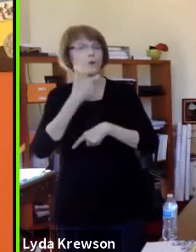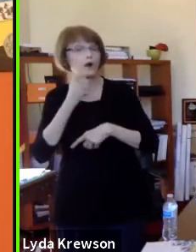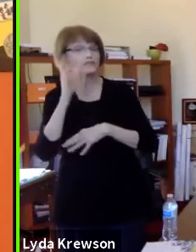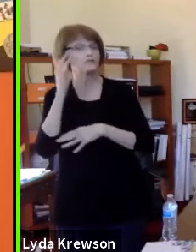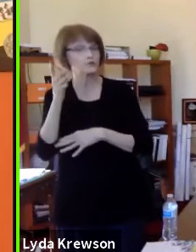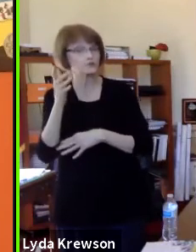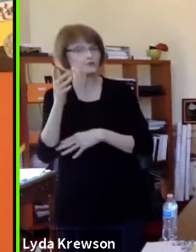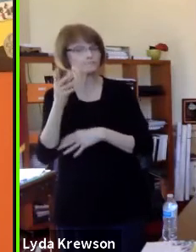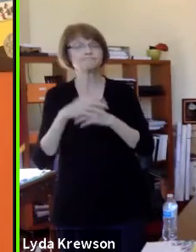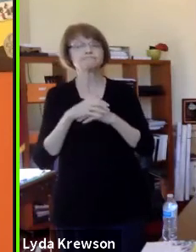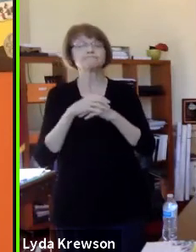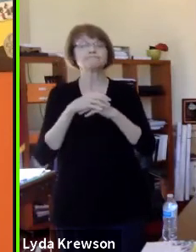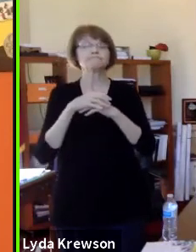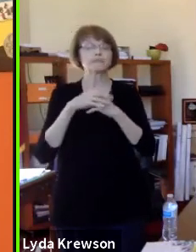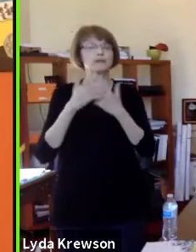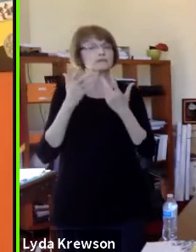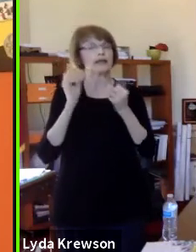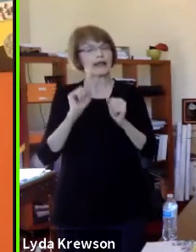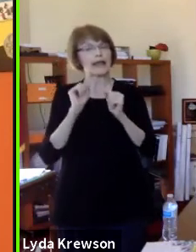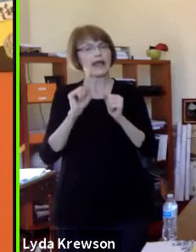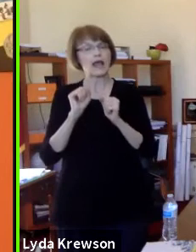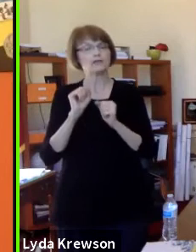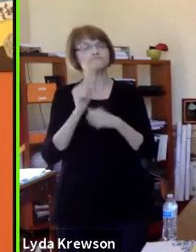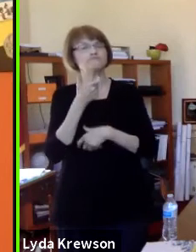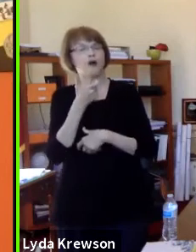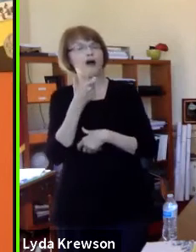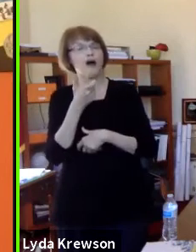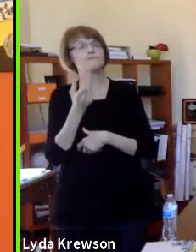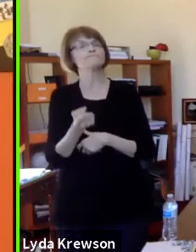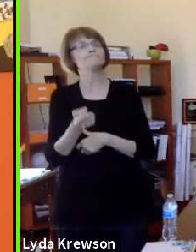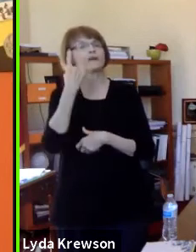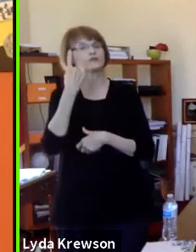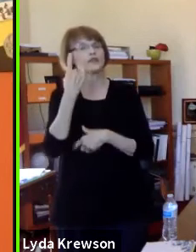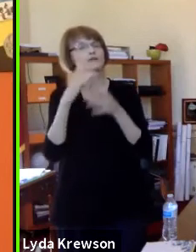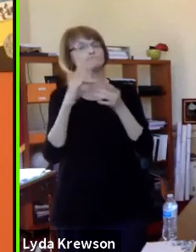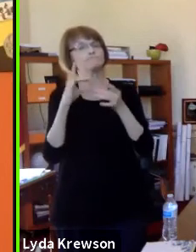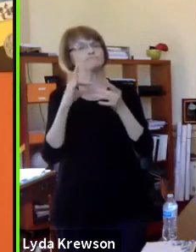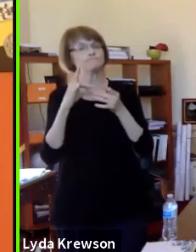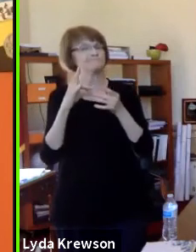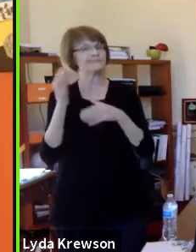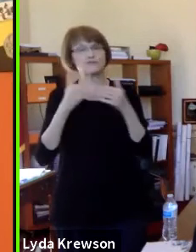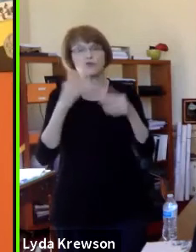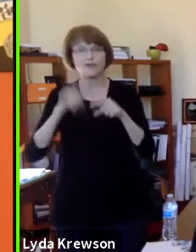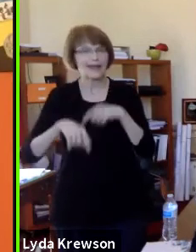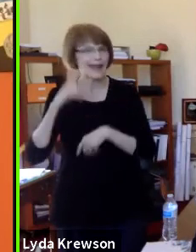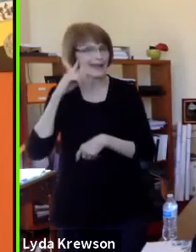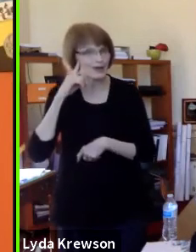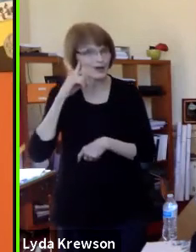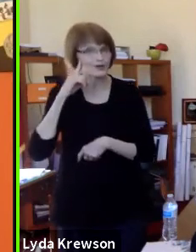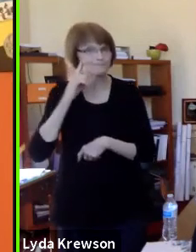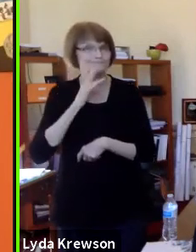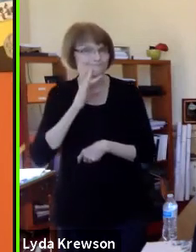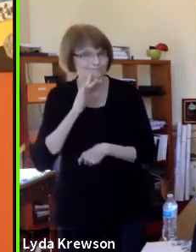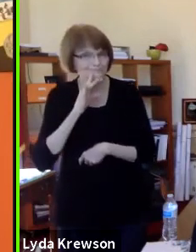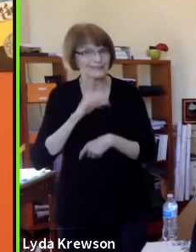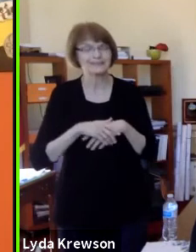recorded, will be able to know what we're talking about, even if they can't hear us.